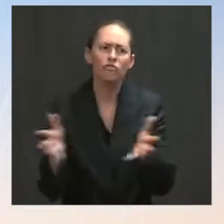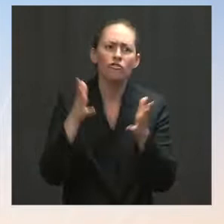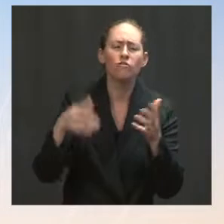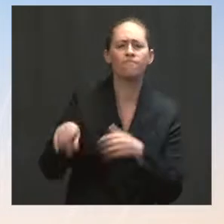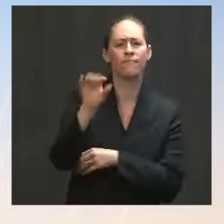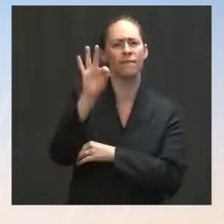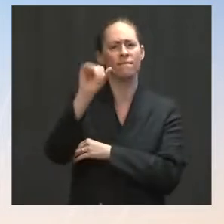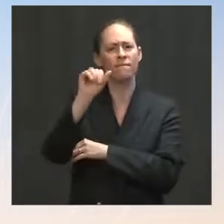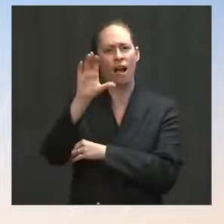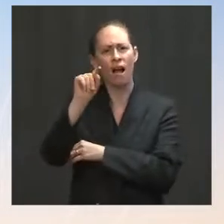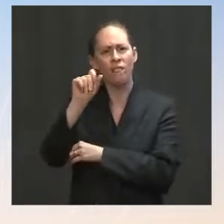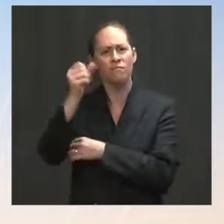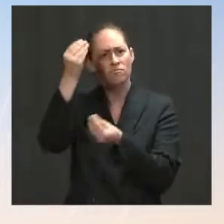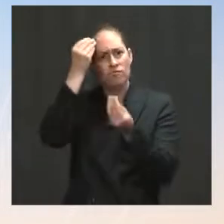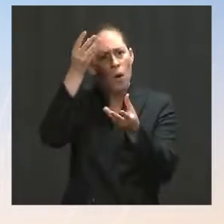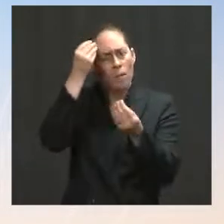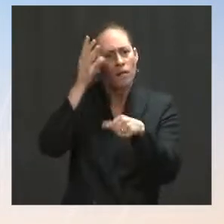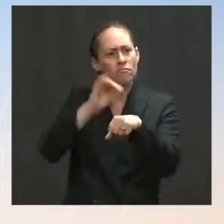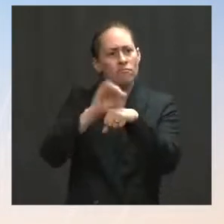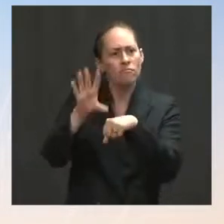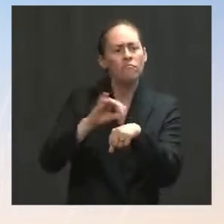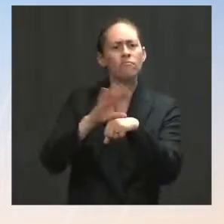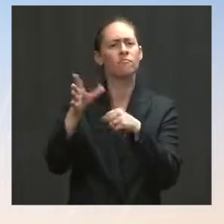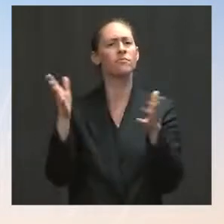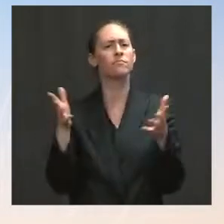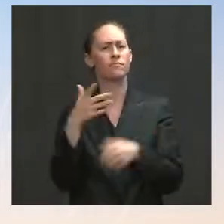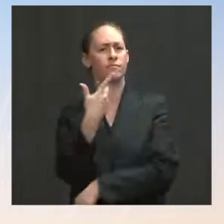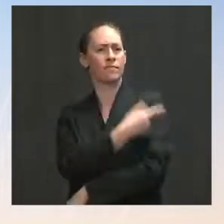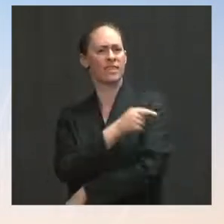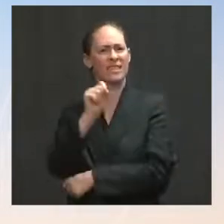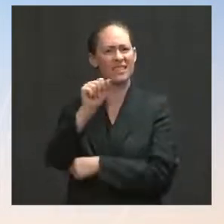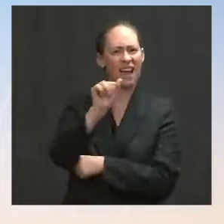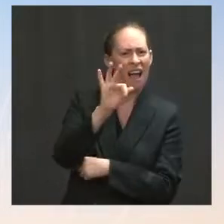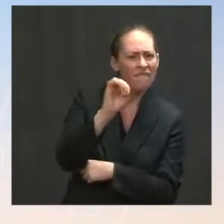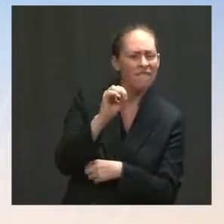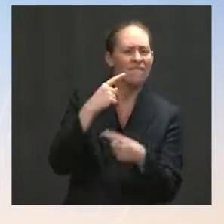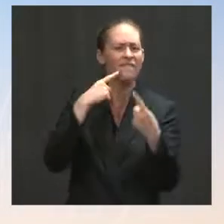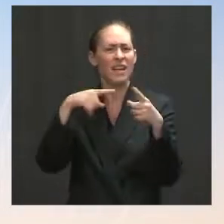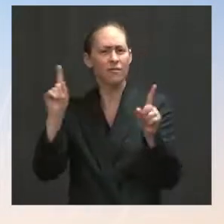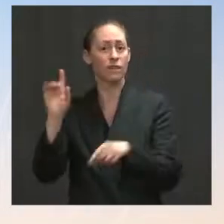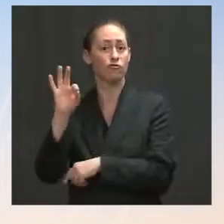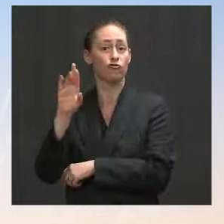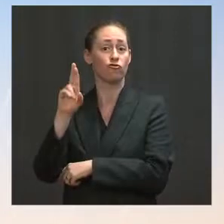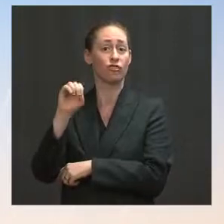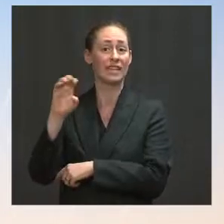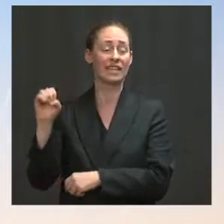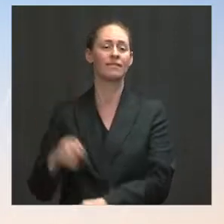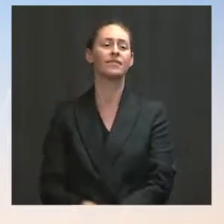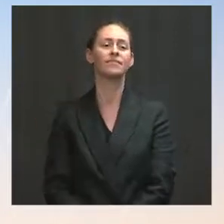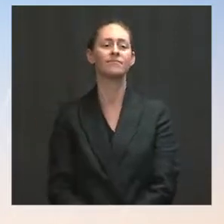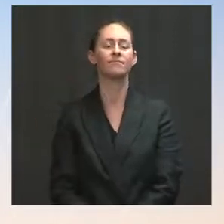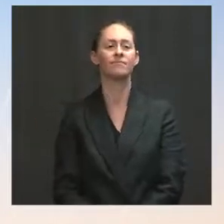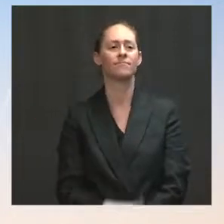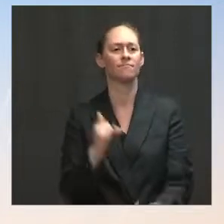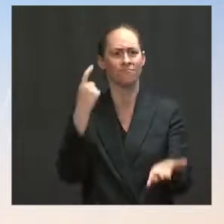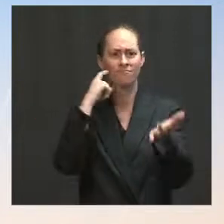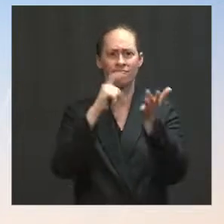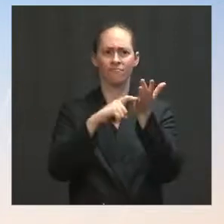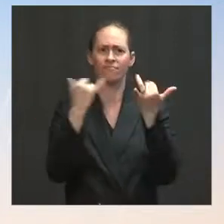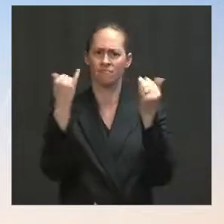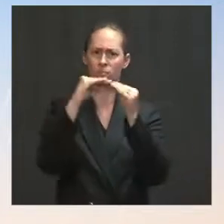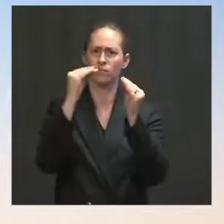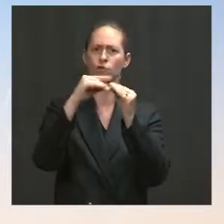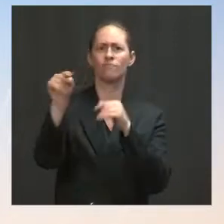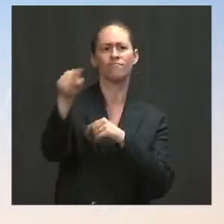safe, effective, accessible, and free. Across the country, we're seeing Americans step up. So I want to create some updates. I'll give you